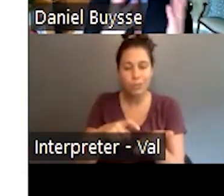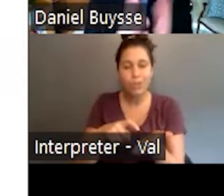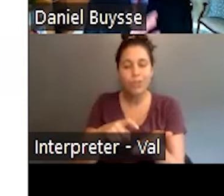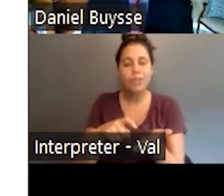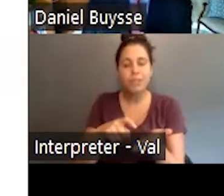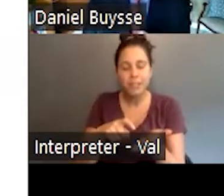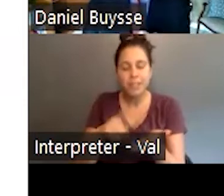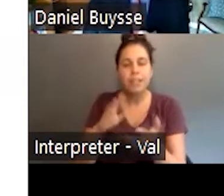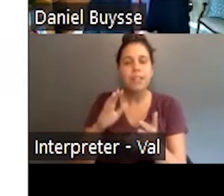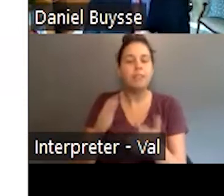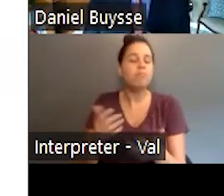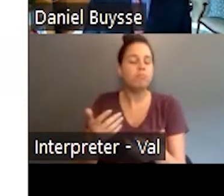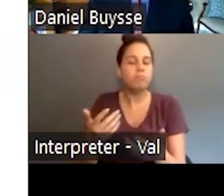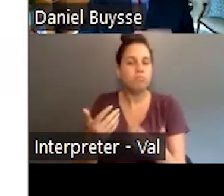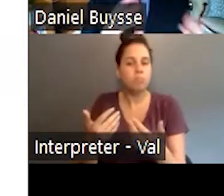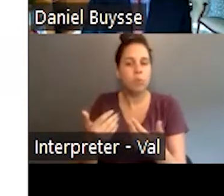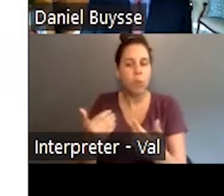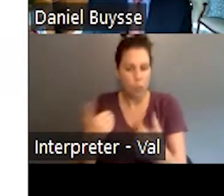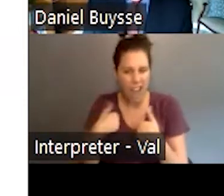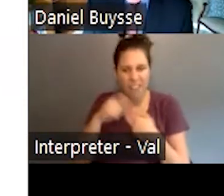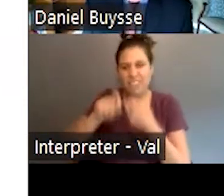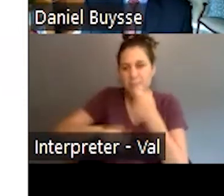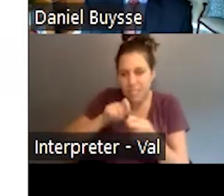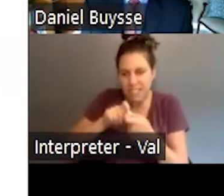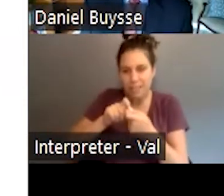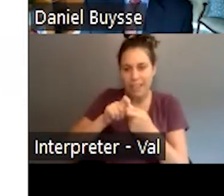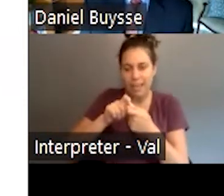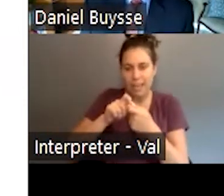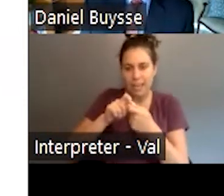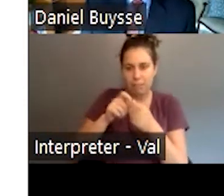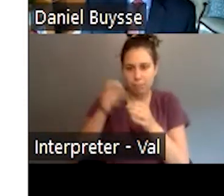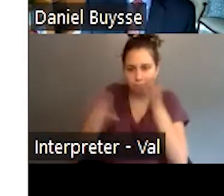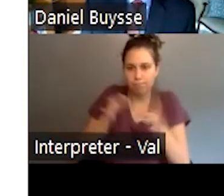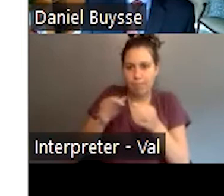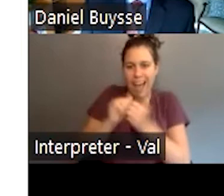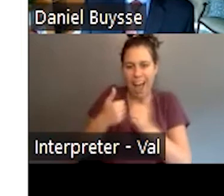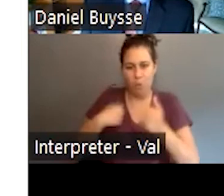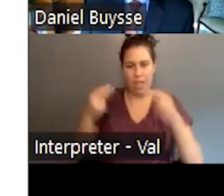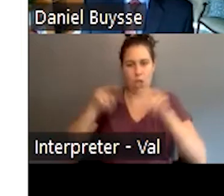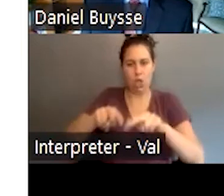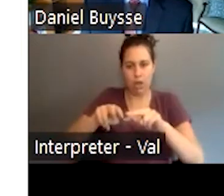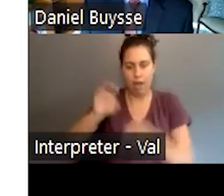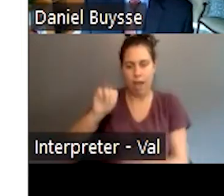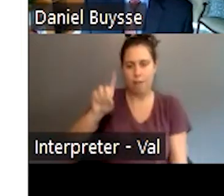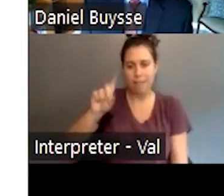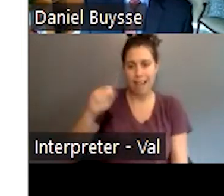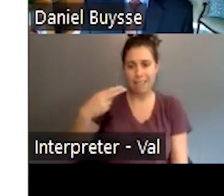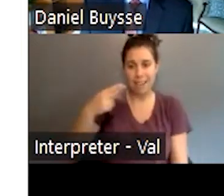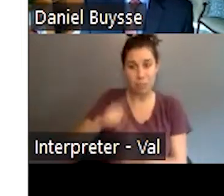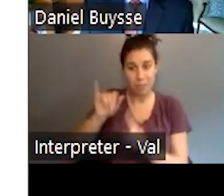have a particular definition and way of looking at multidimensional sleep health, but it's not the only way of looking at